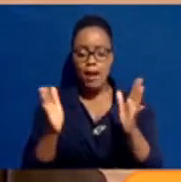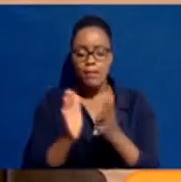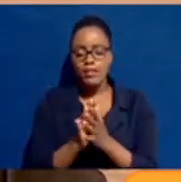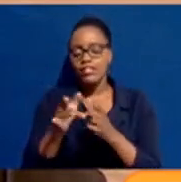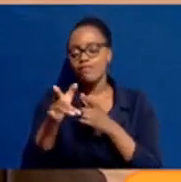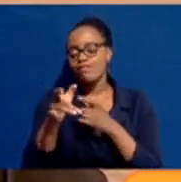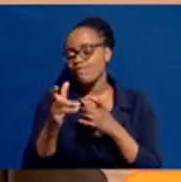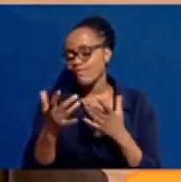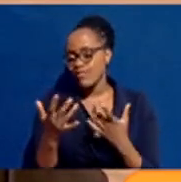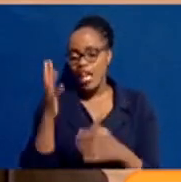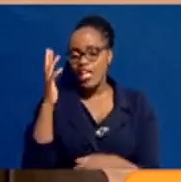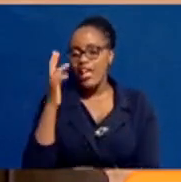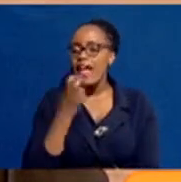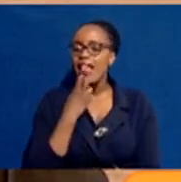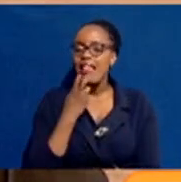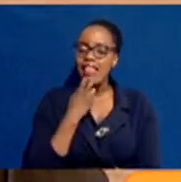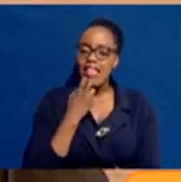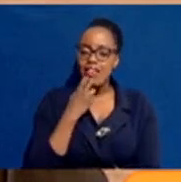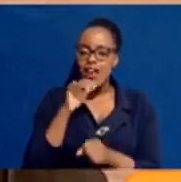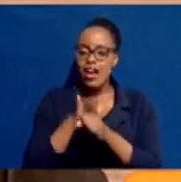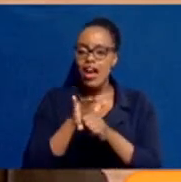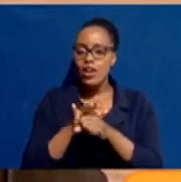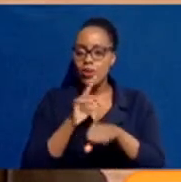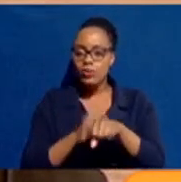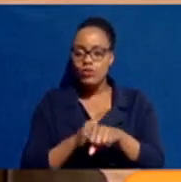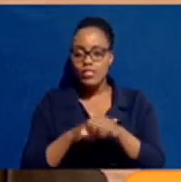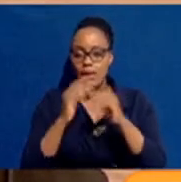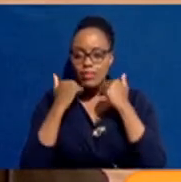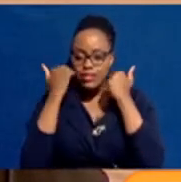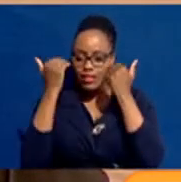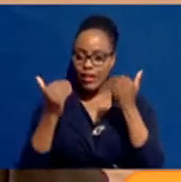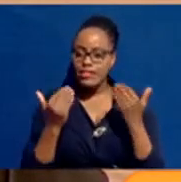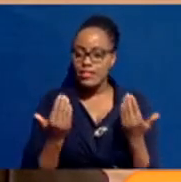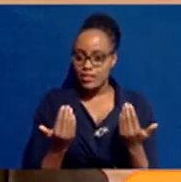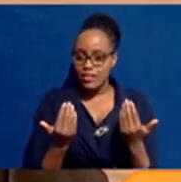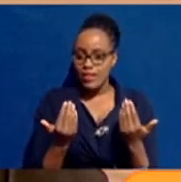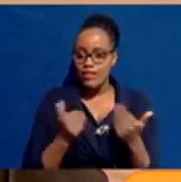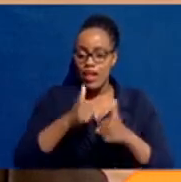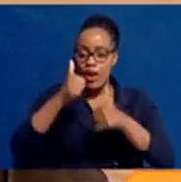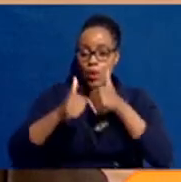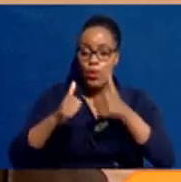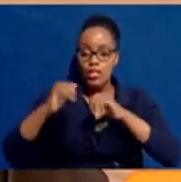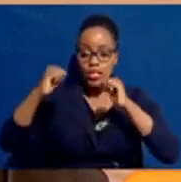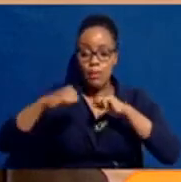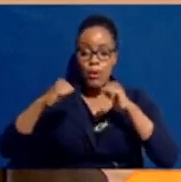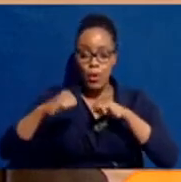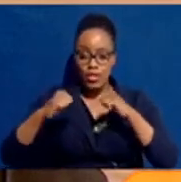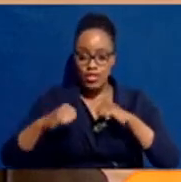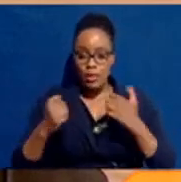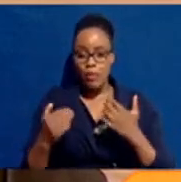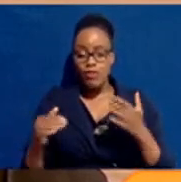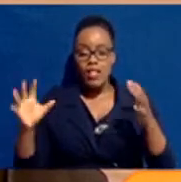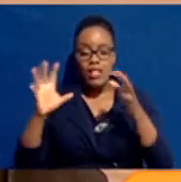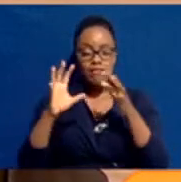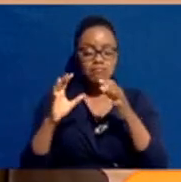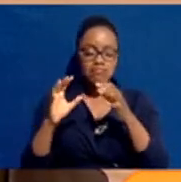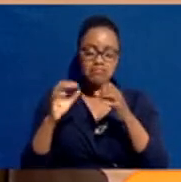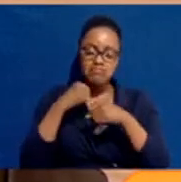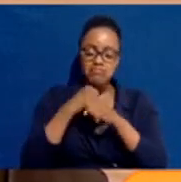ridicule, many a time stress, which might even lead to